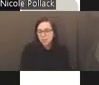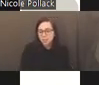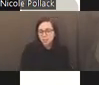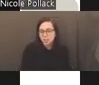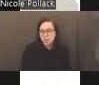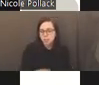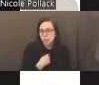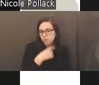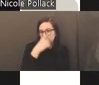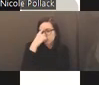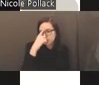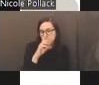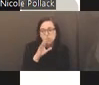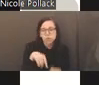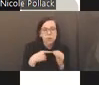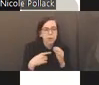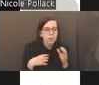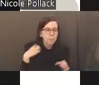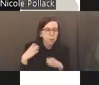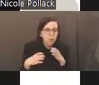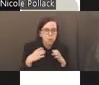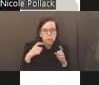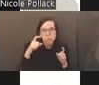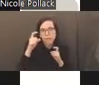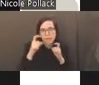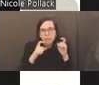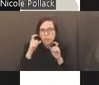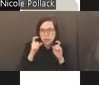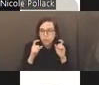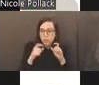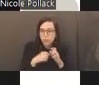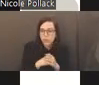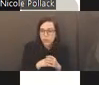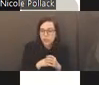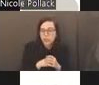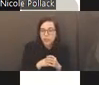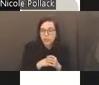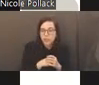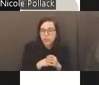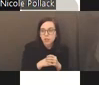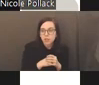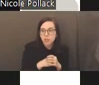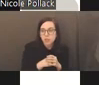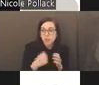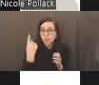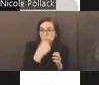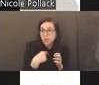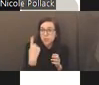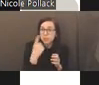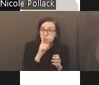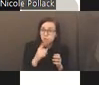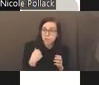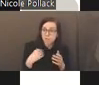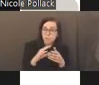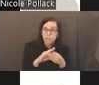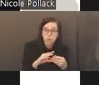bringing it back to that emotion piece, to that kind of facial expressions, how faces really do tell a story here. And I